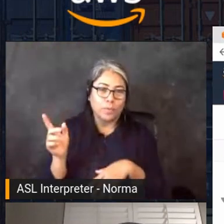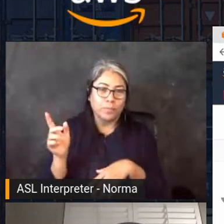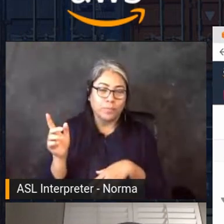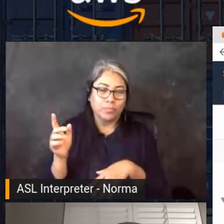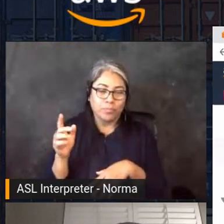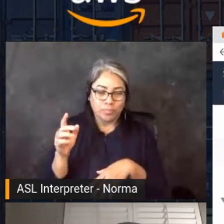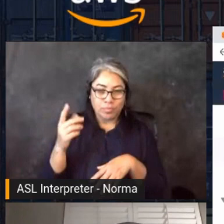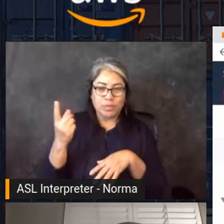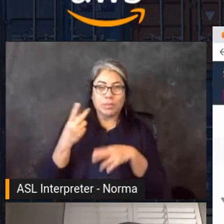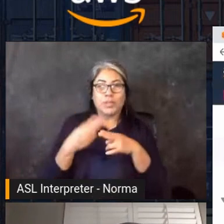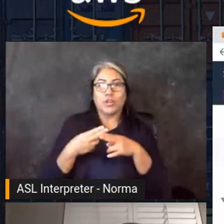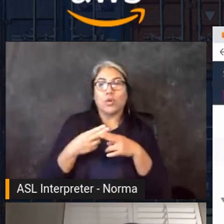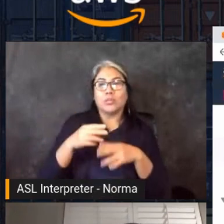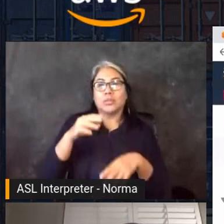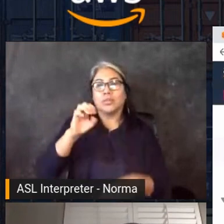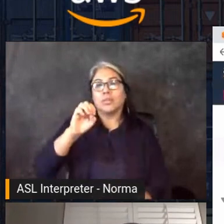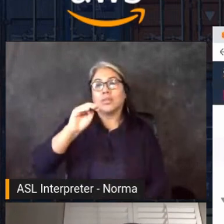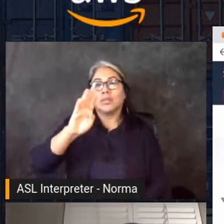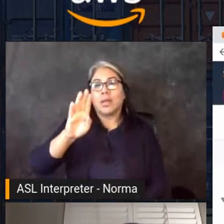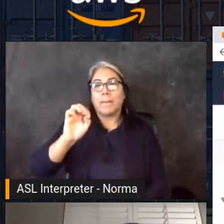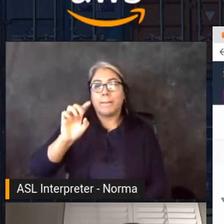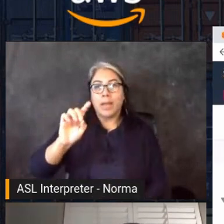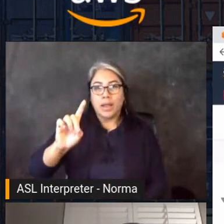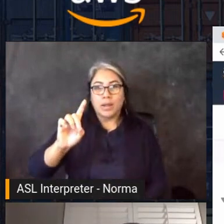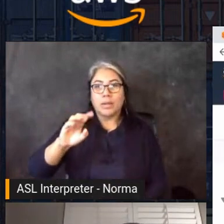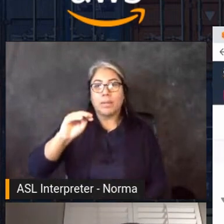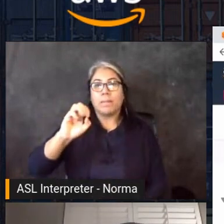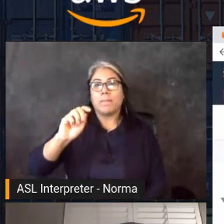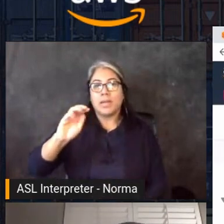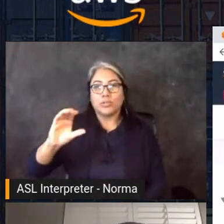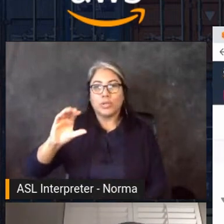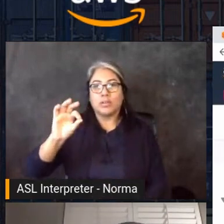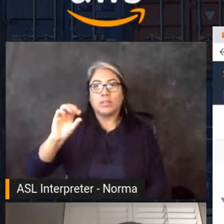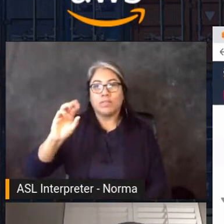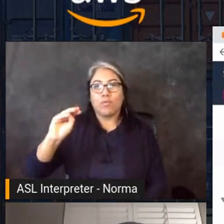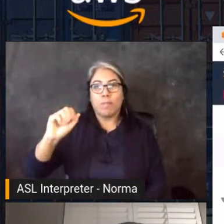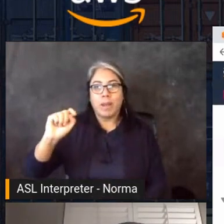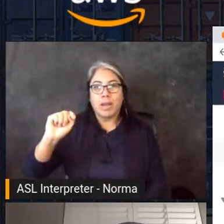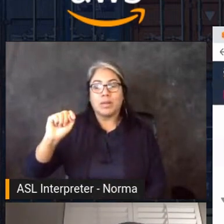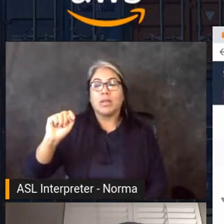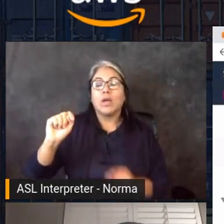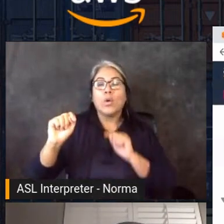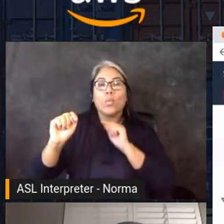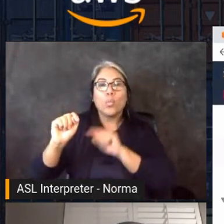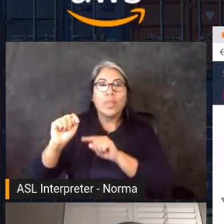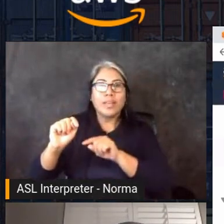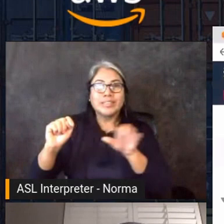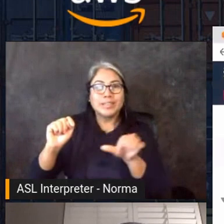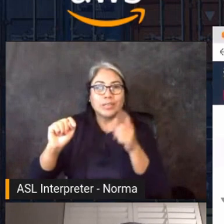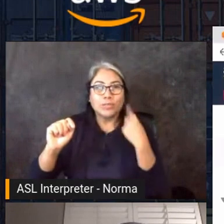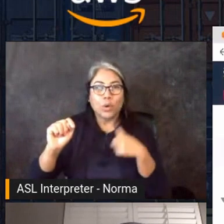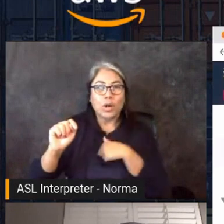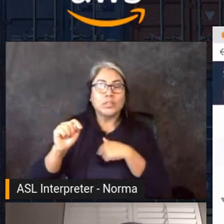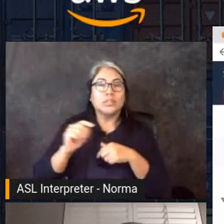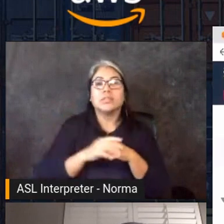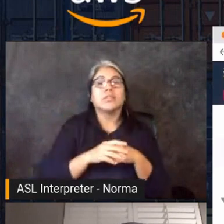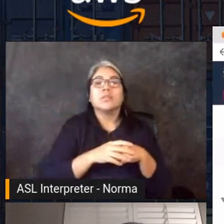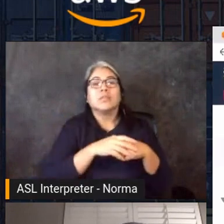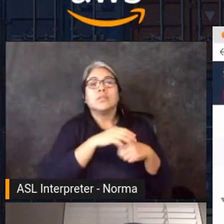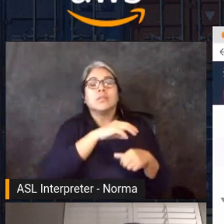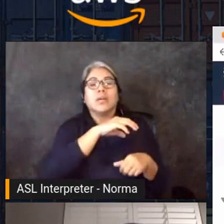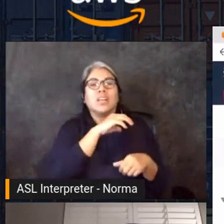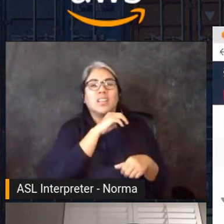feature called Embedded Metric Format. And what that does for us is instead of writing to